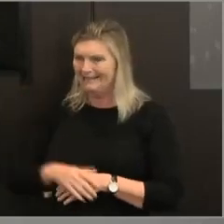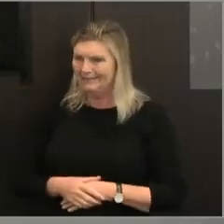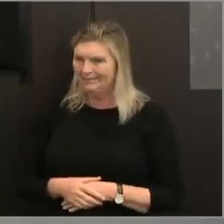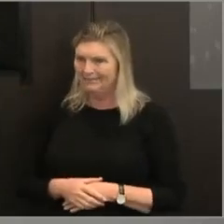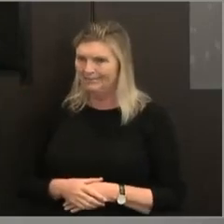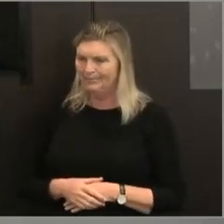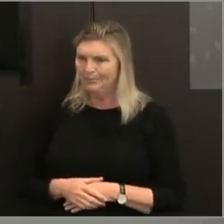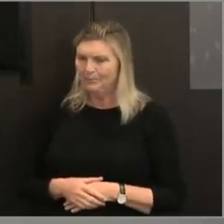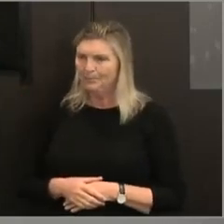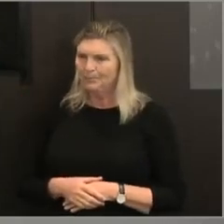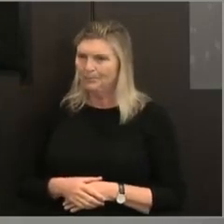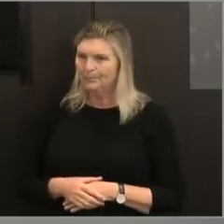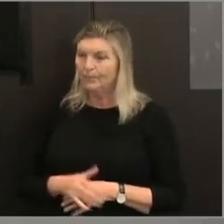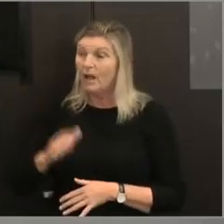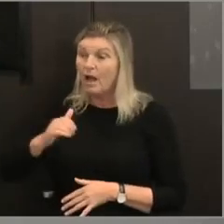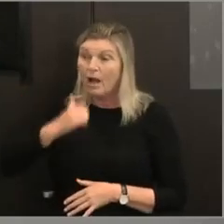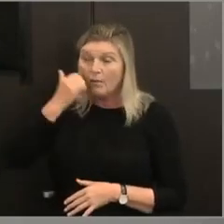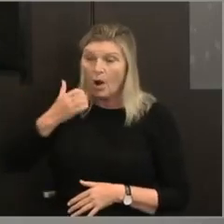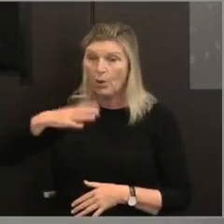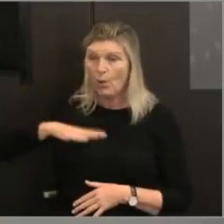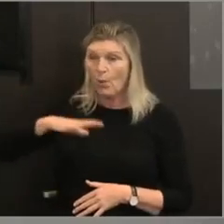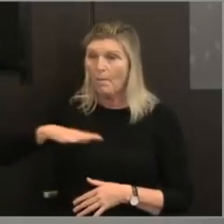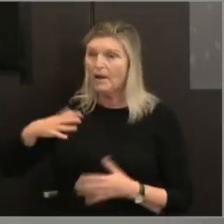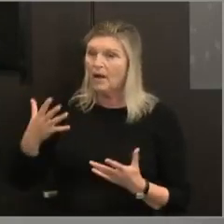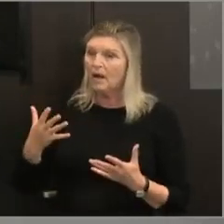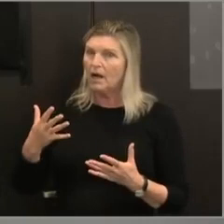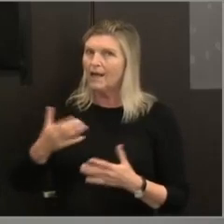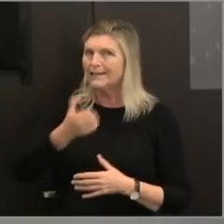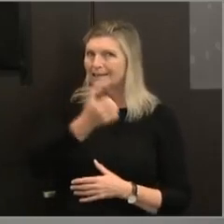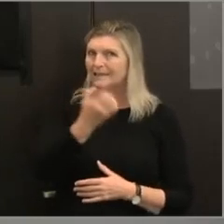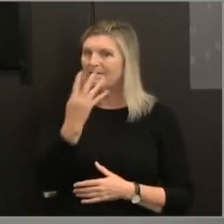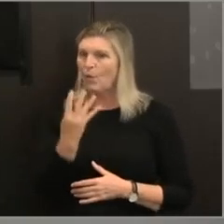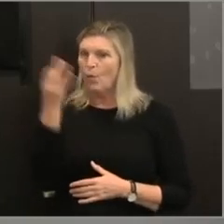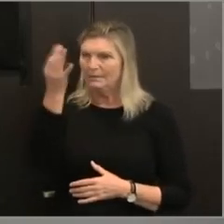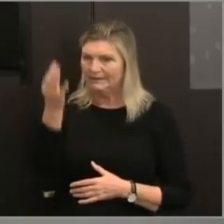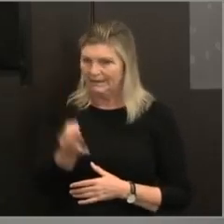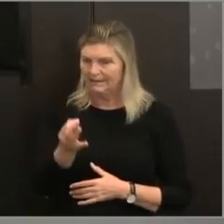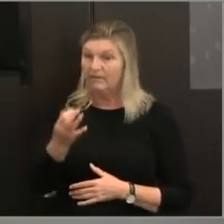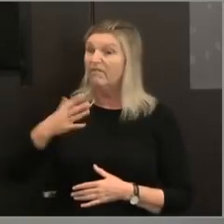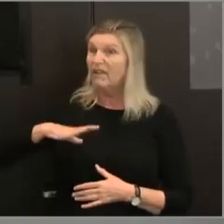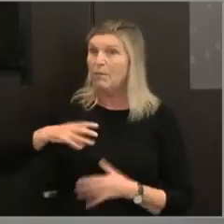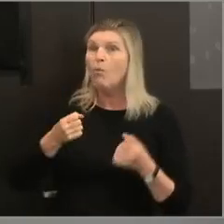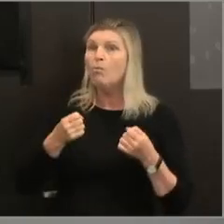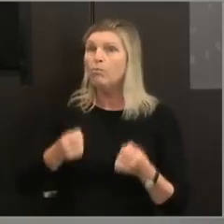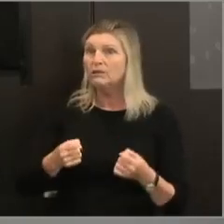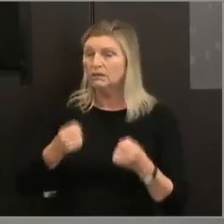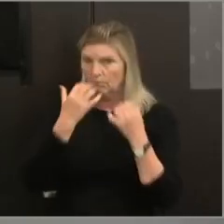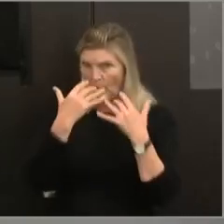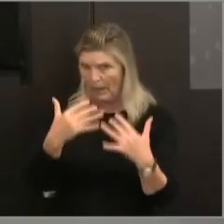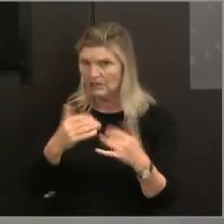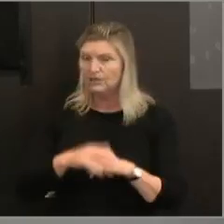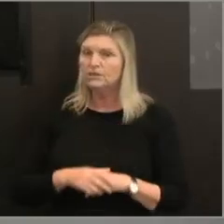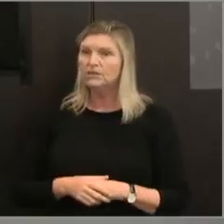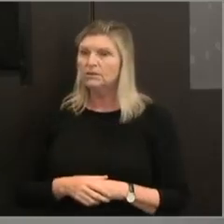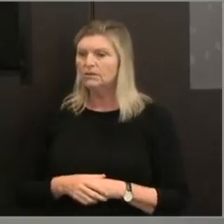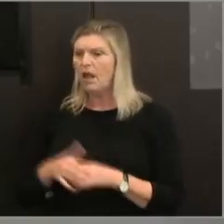1980s. Māori women, however, now make up nearly 64% of the female prison population, when